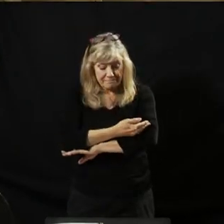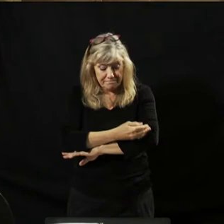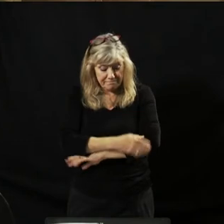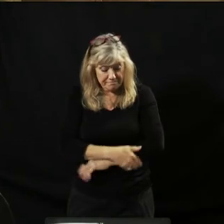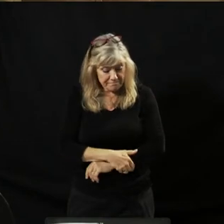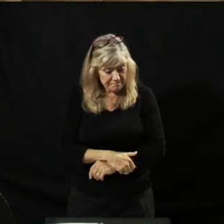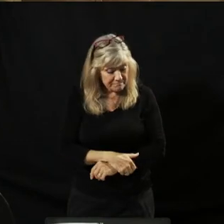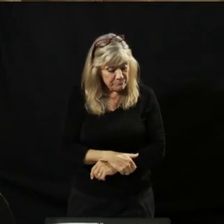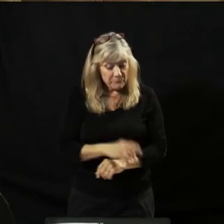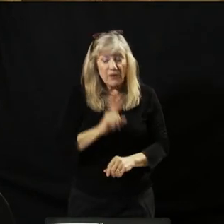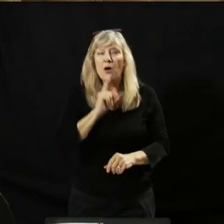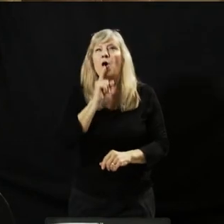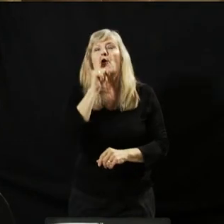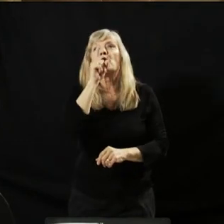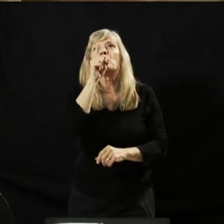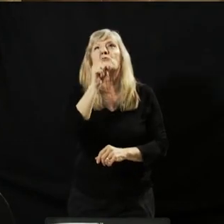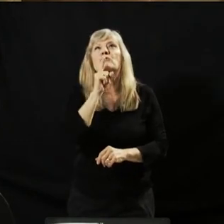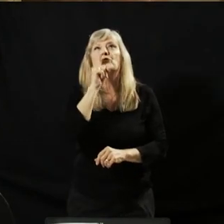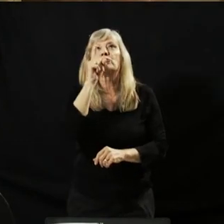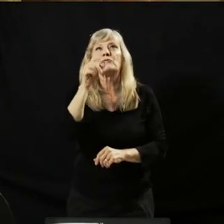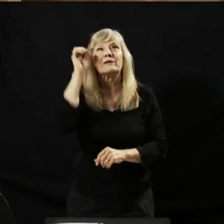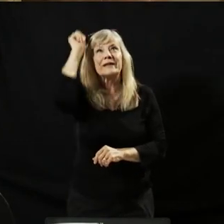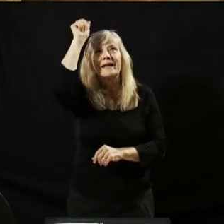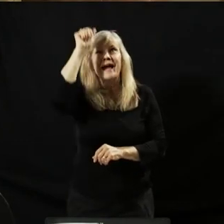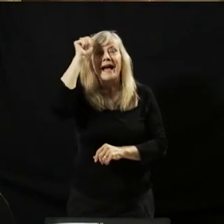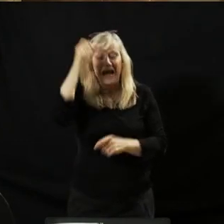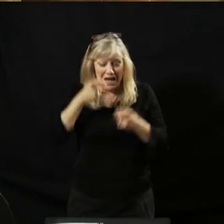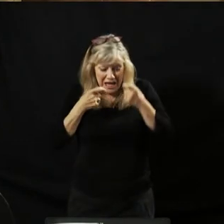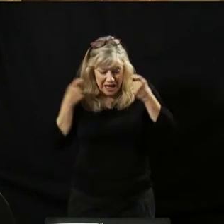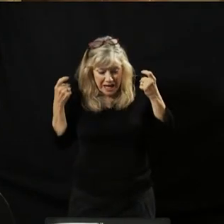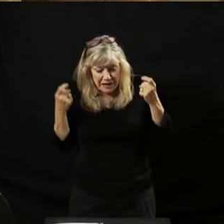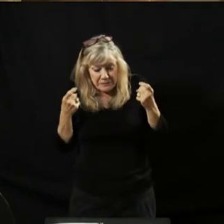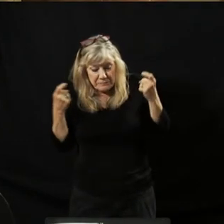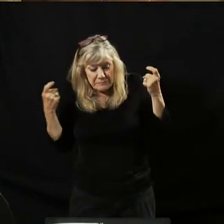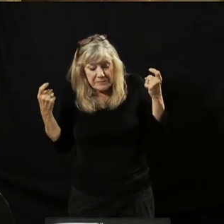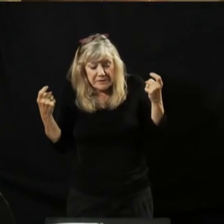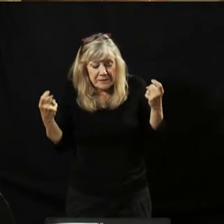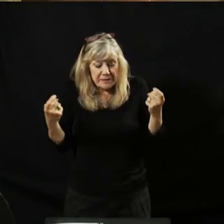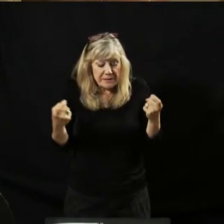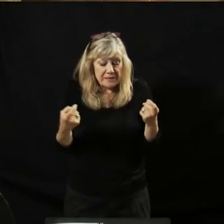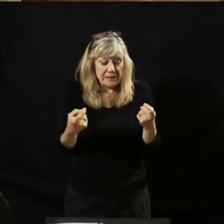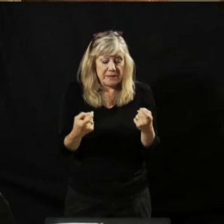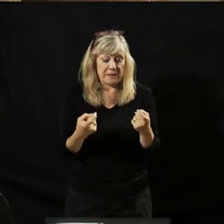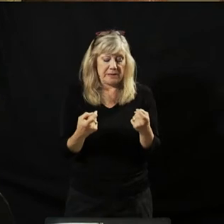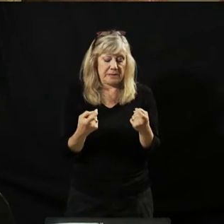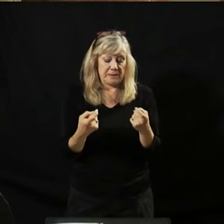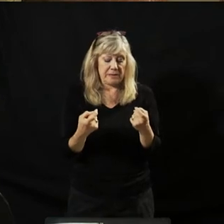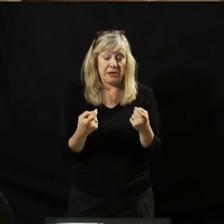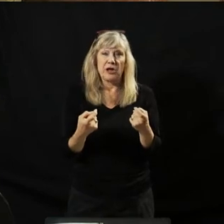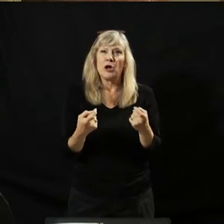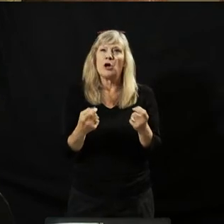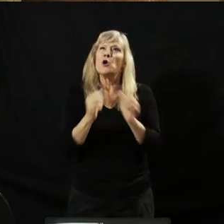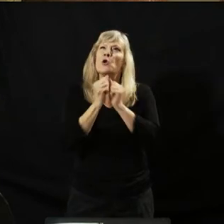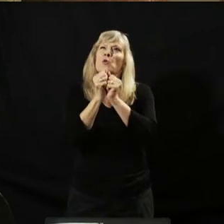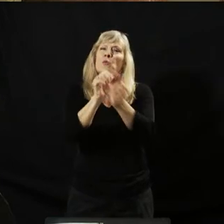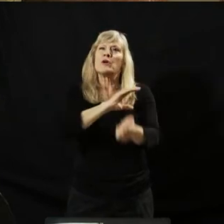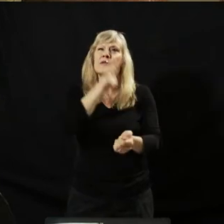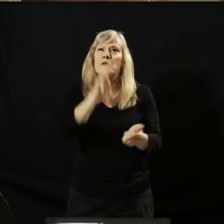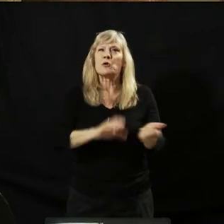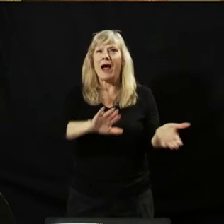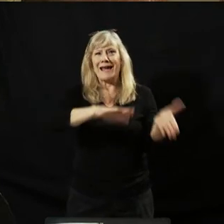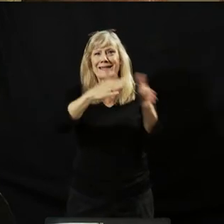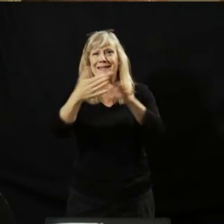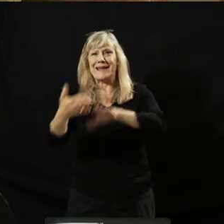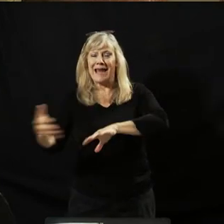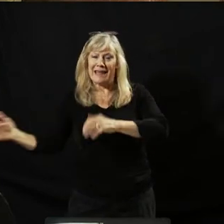O truly necessary sin of Adam, destroyed completely